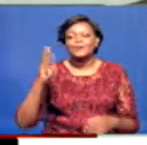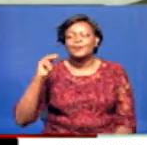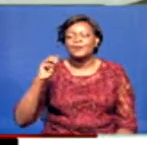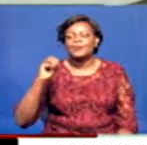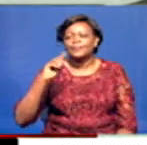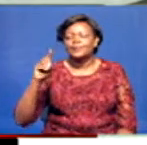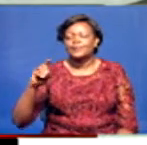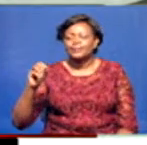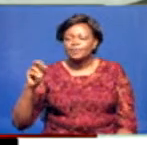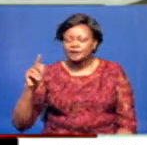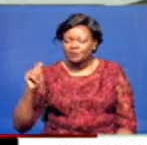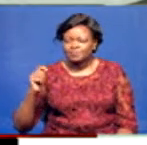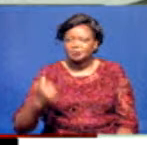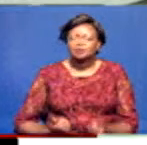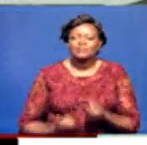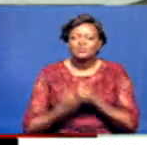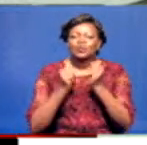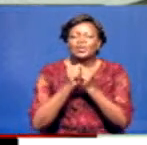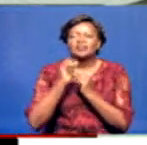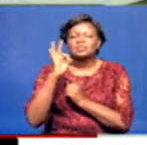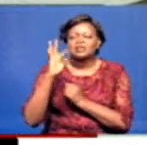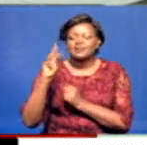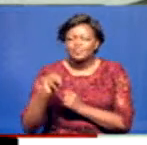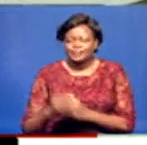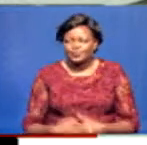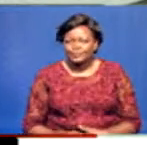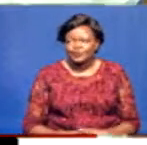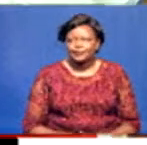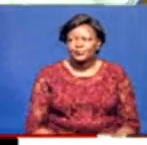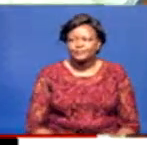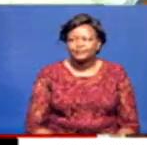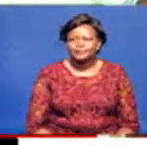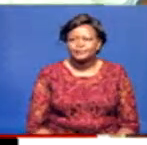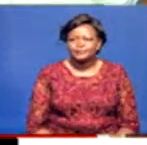million shillings sponsorship of this year's edition.